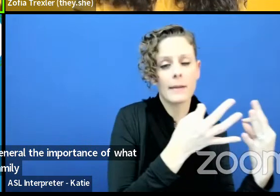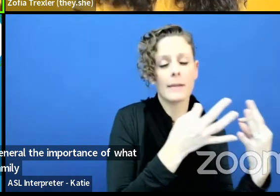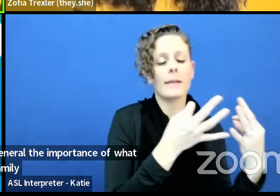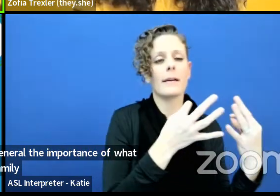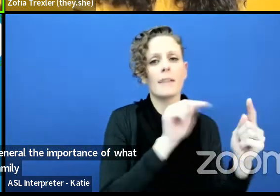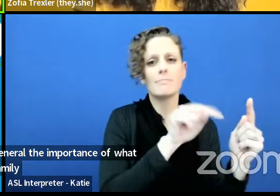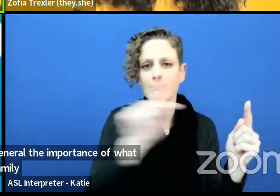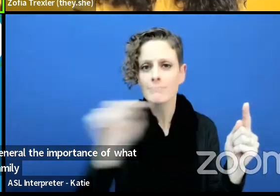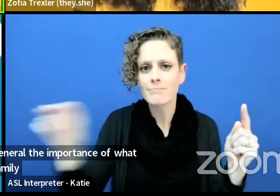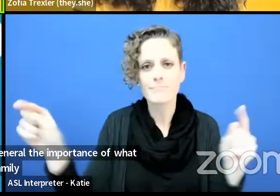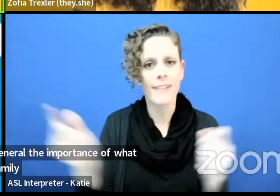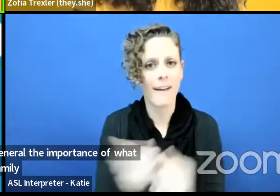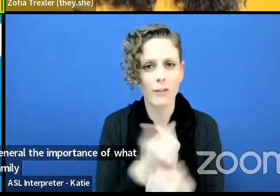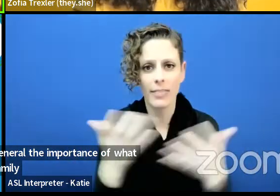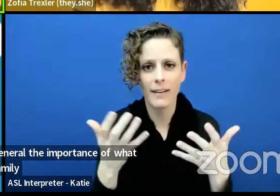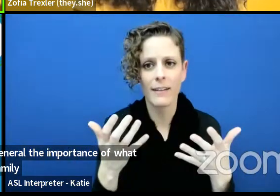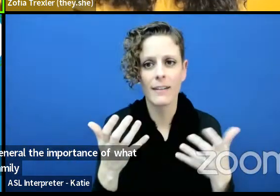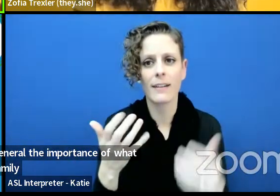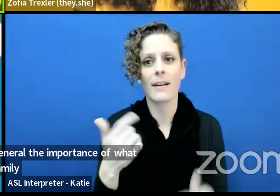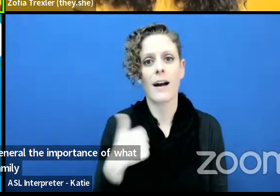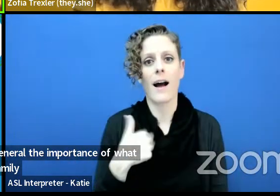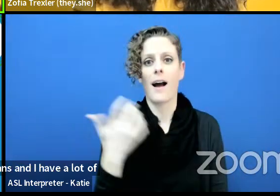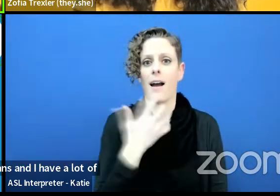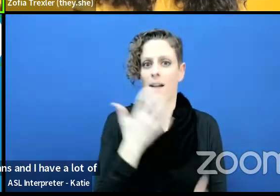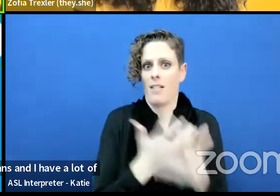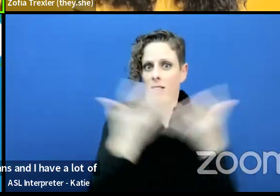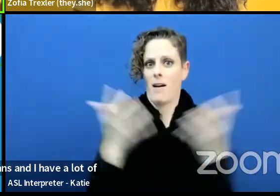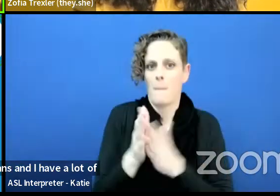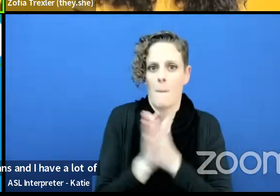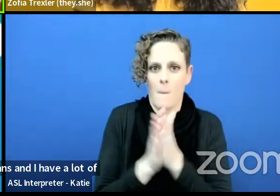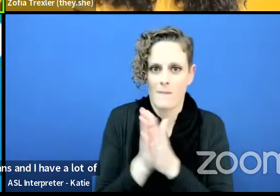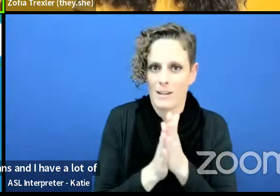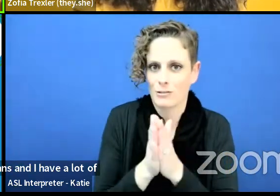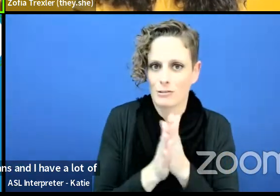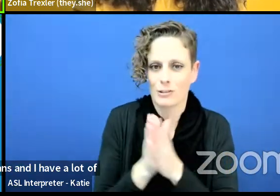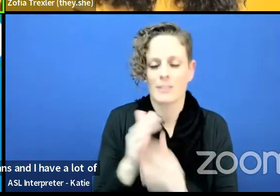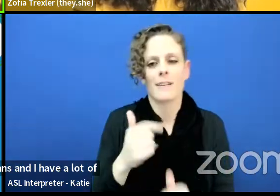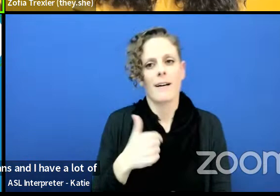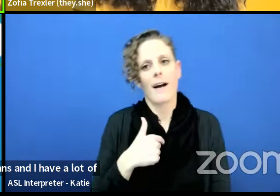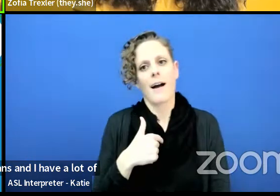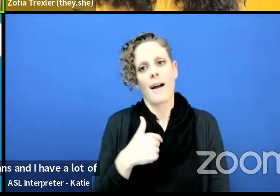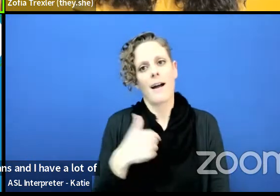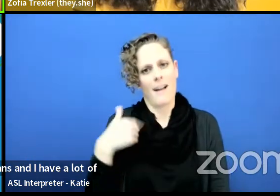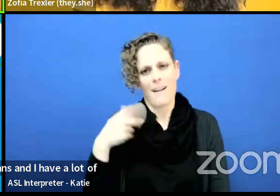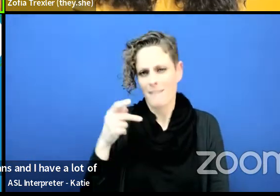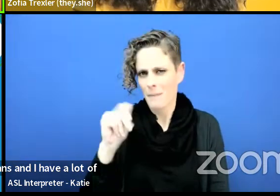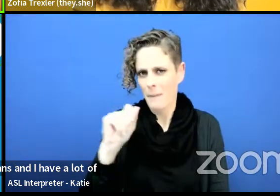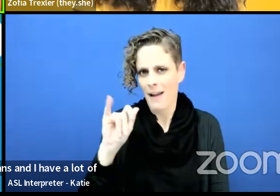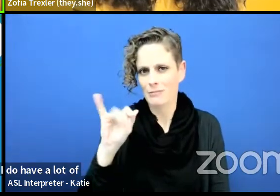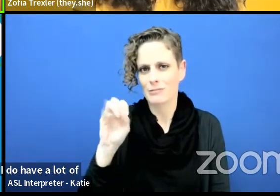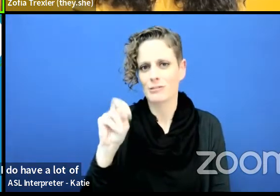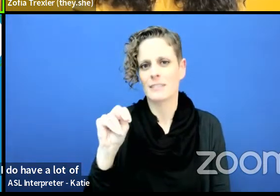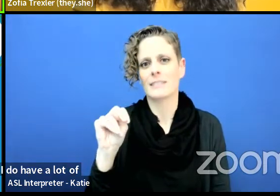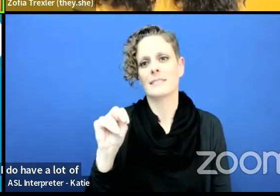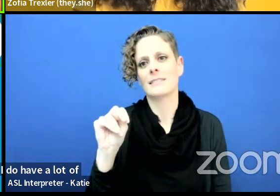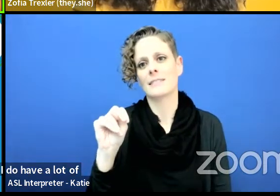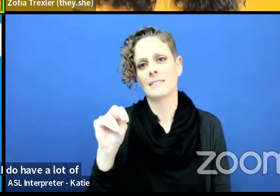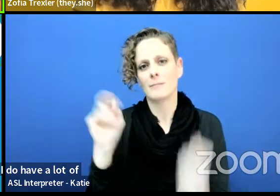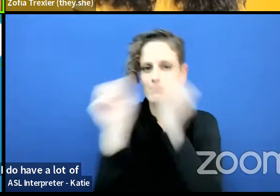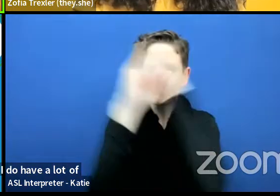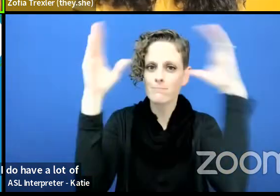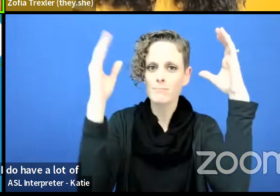And I have a lot of motivation and I do have a lot of passion to see what work